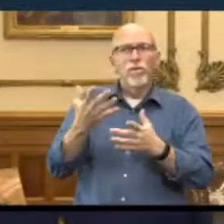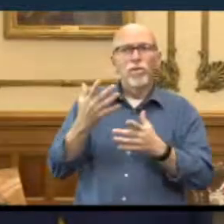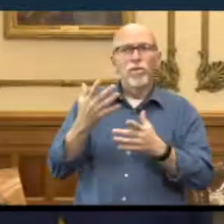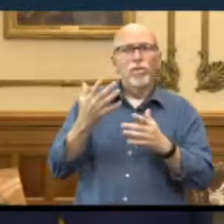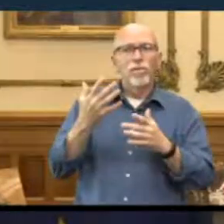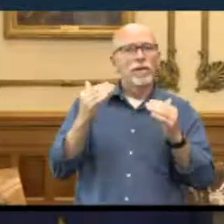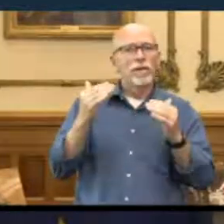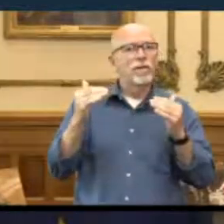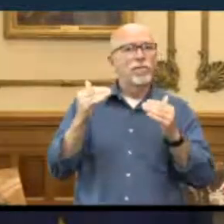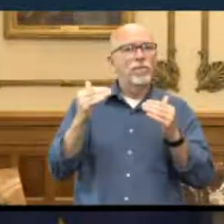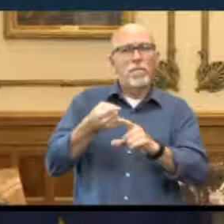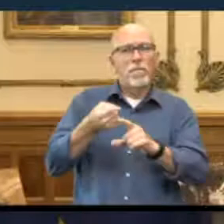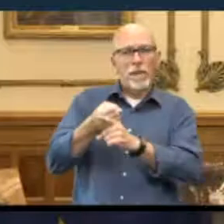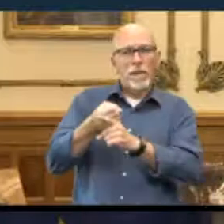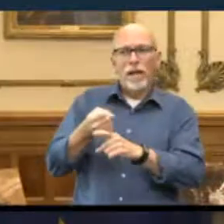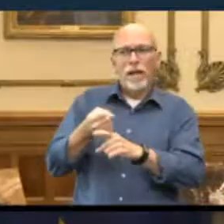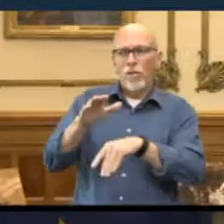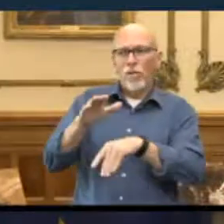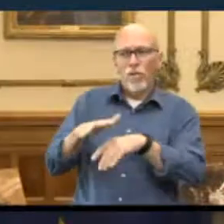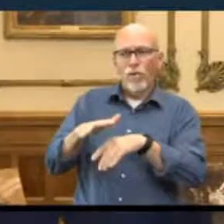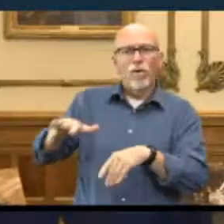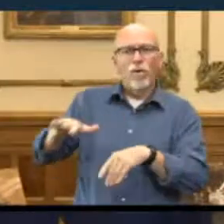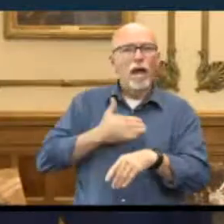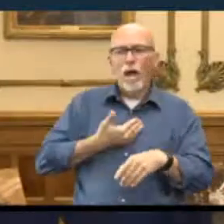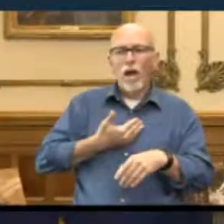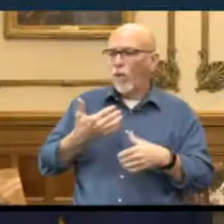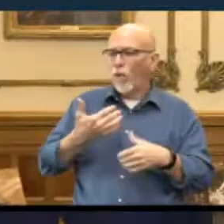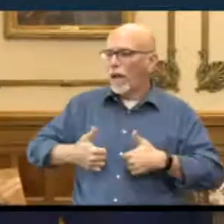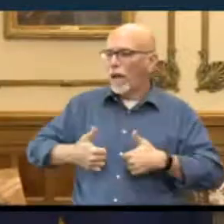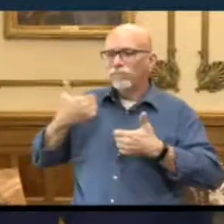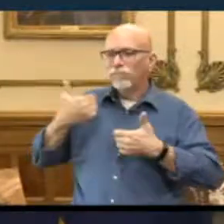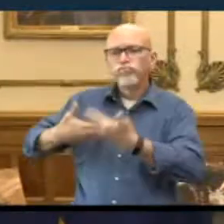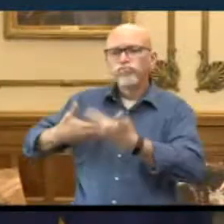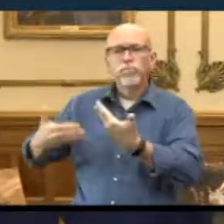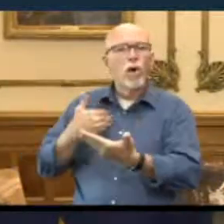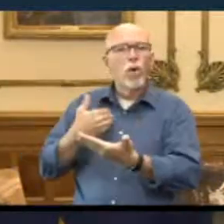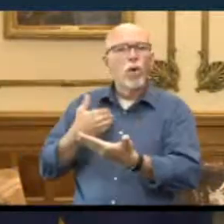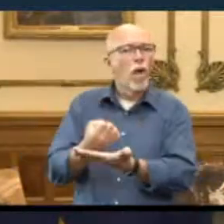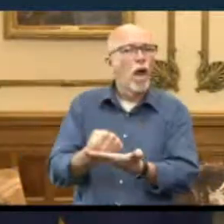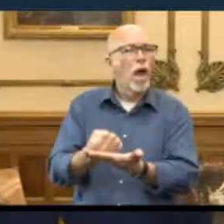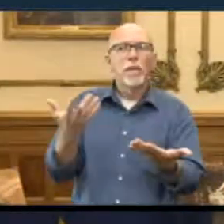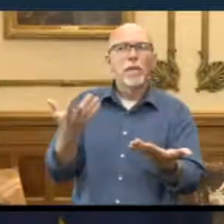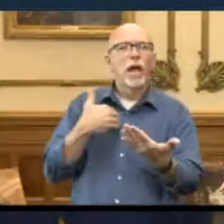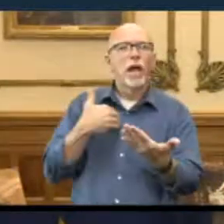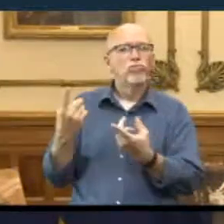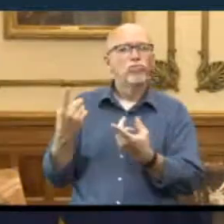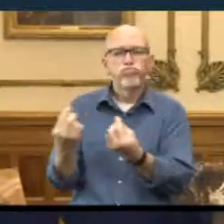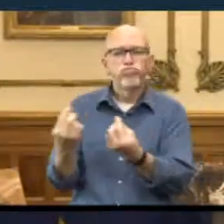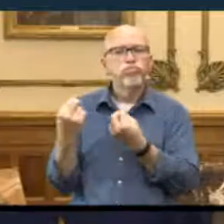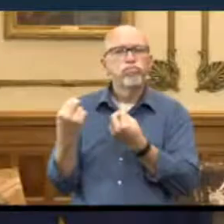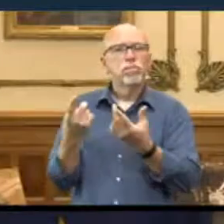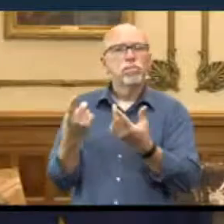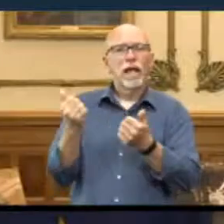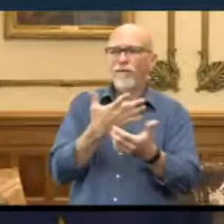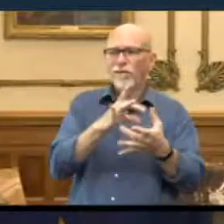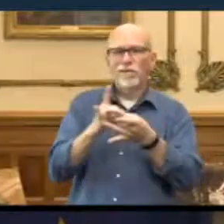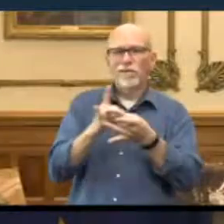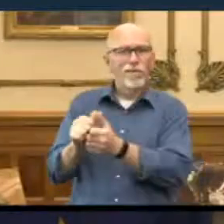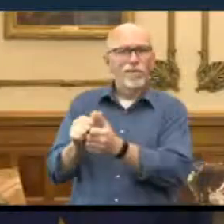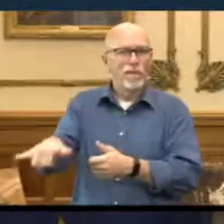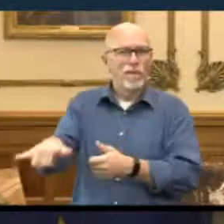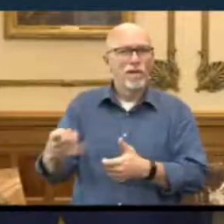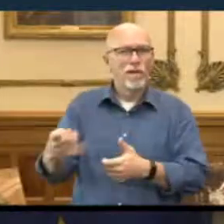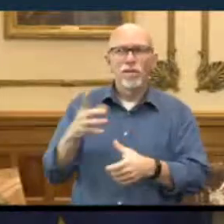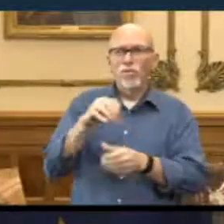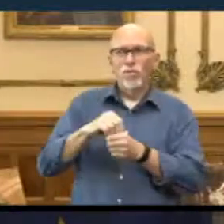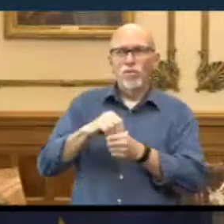equal impact that it has on our livelihoods and our economy and everything that's tethered to that,